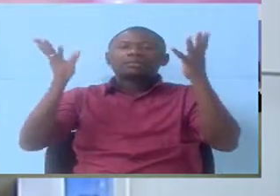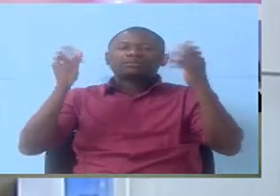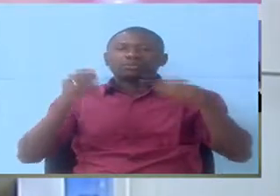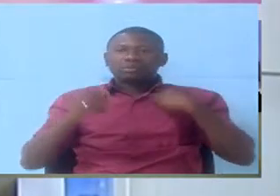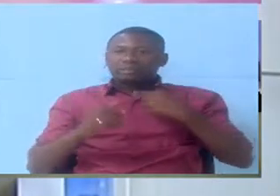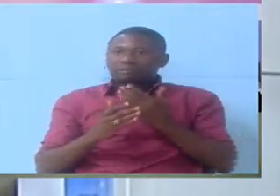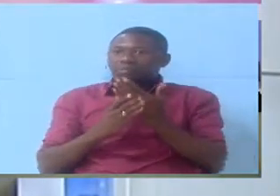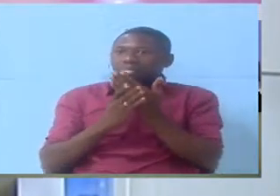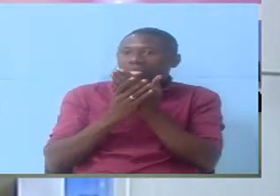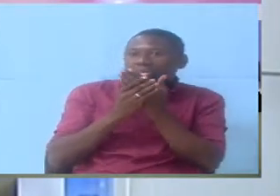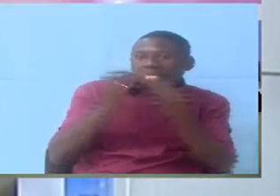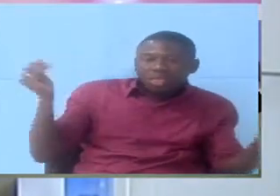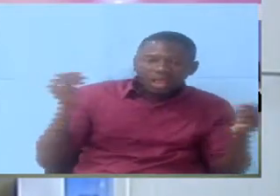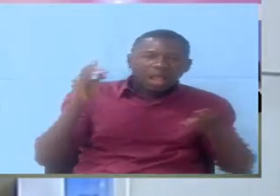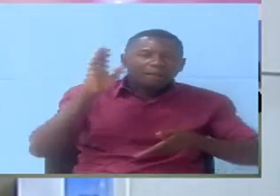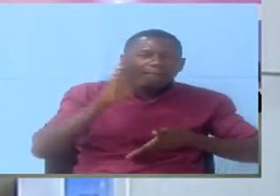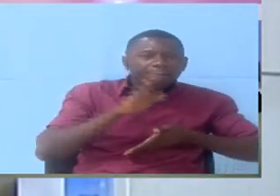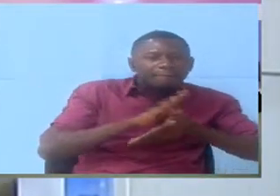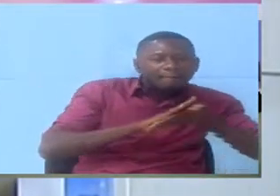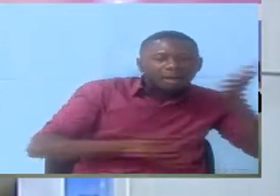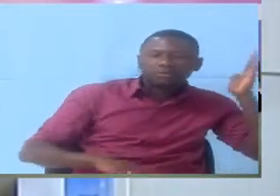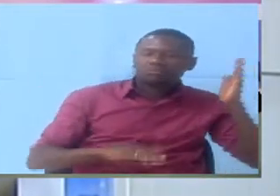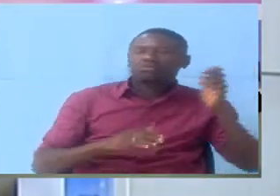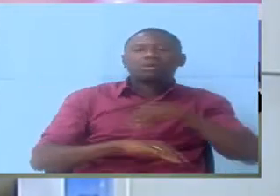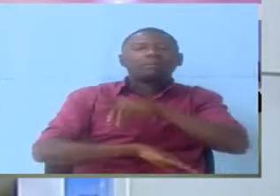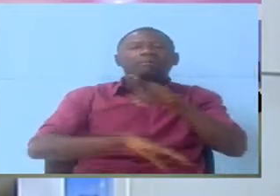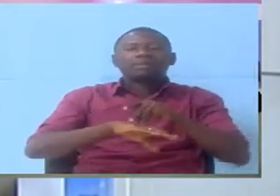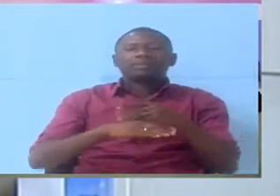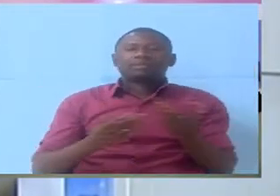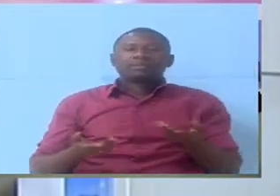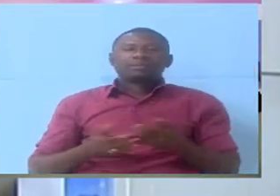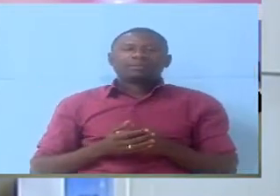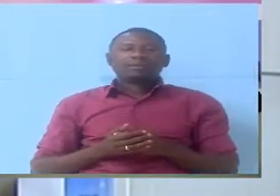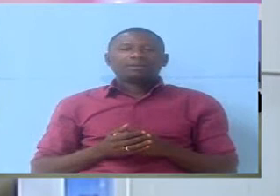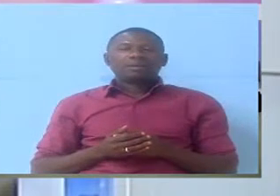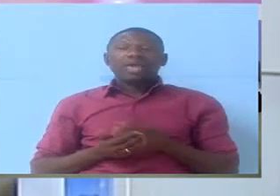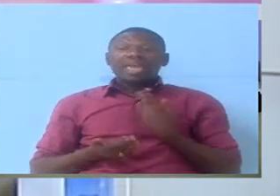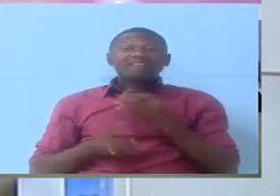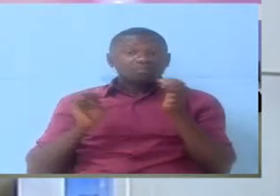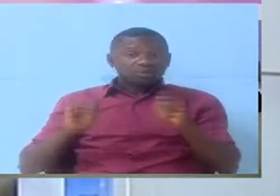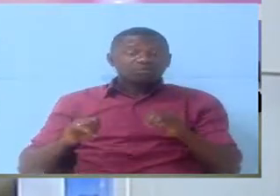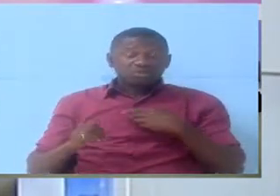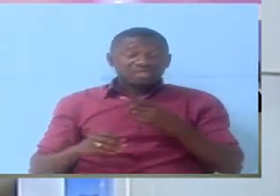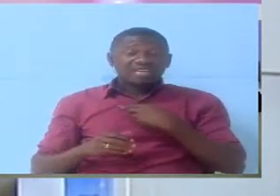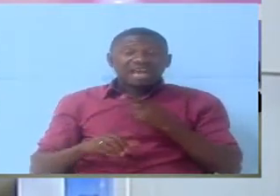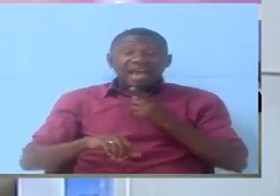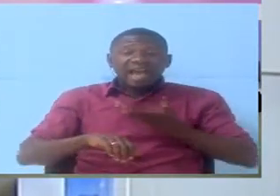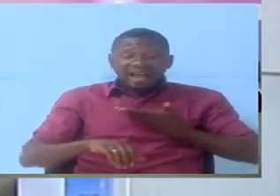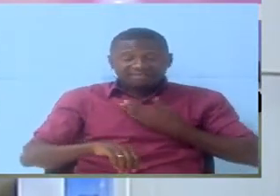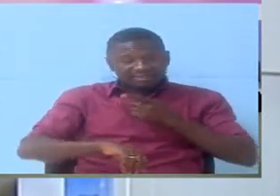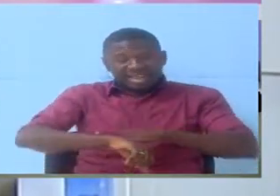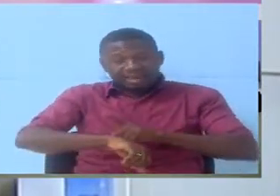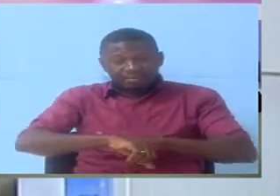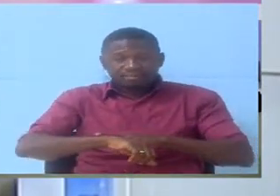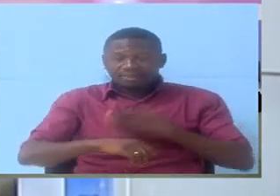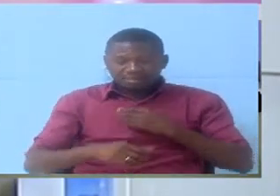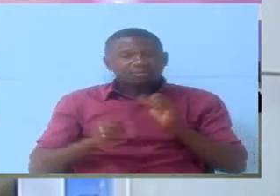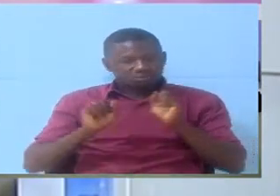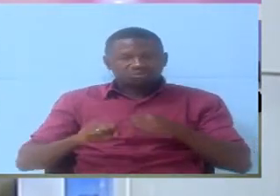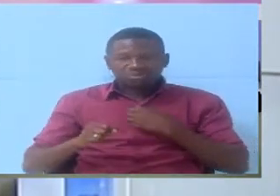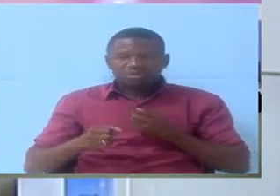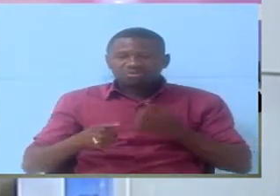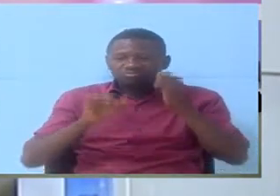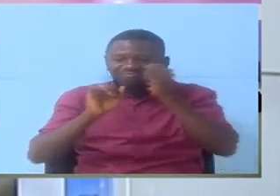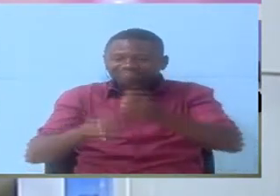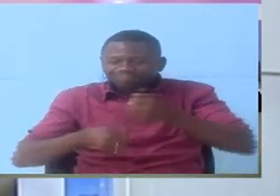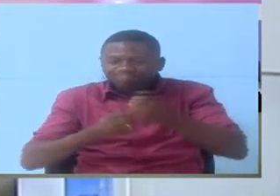ya nyasoto nun be lafila melna wolem ka nyim furewlu sare wala ke yemandi bar bitum wayri wotum mo fanobe kekan e mallafi